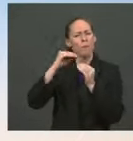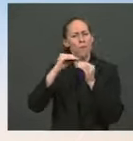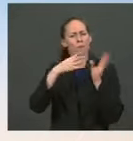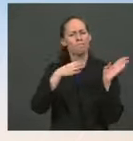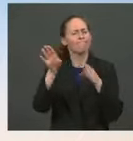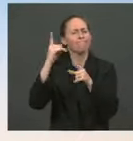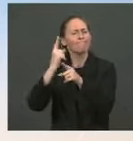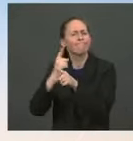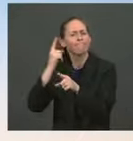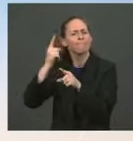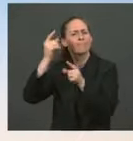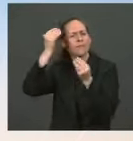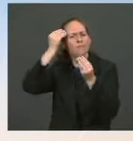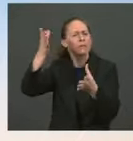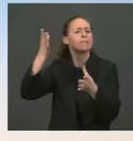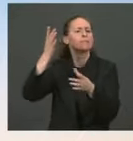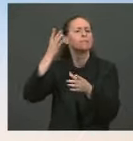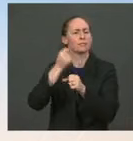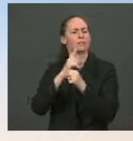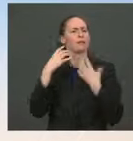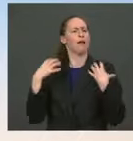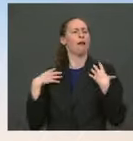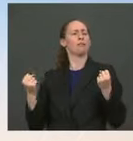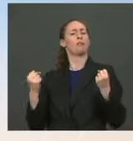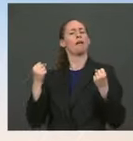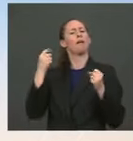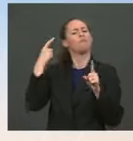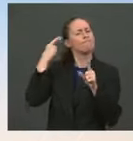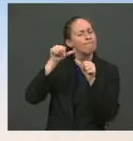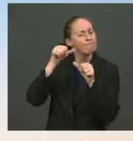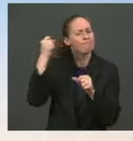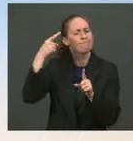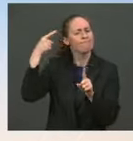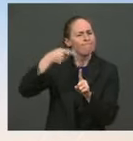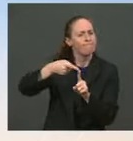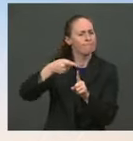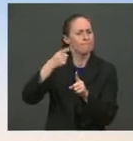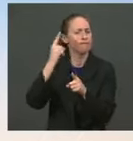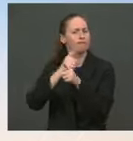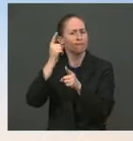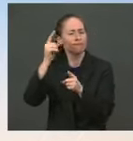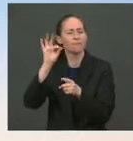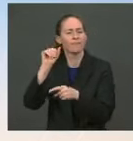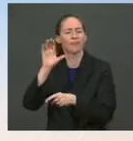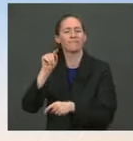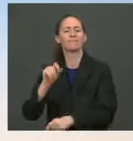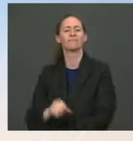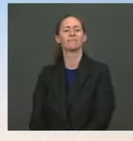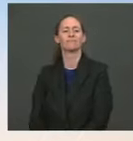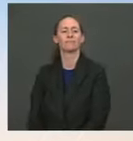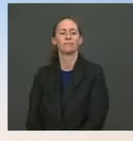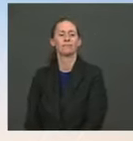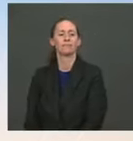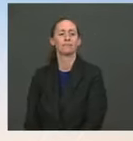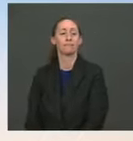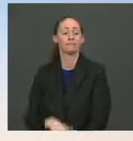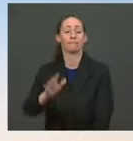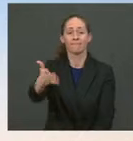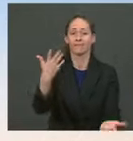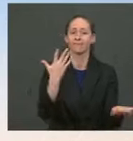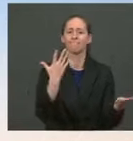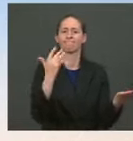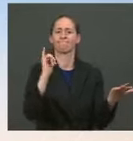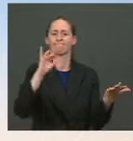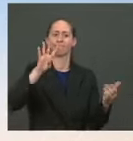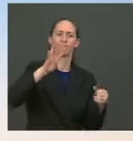health decisions based on facts. Last week, for the fourth time, Republican members of the